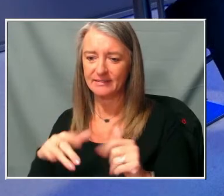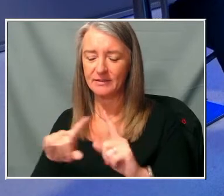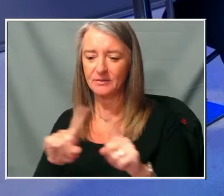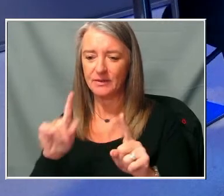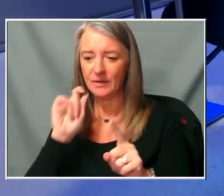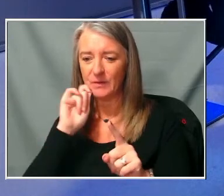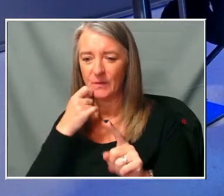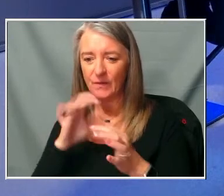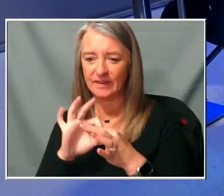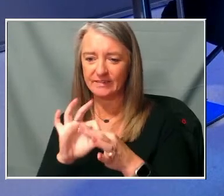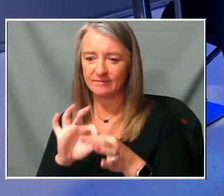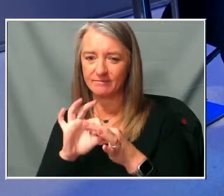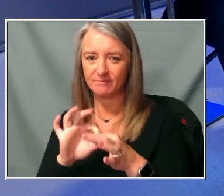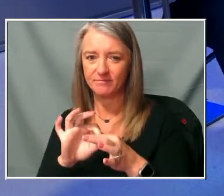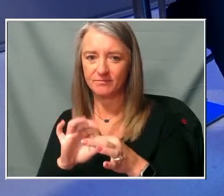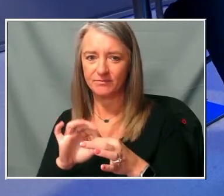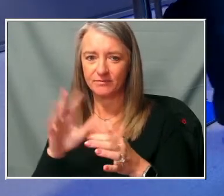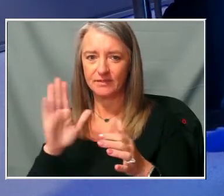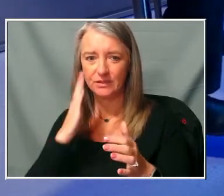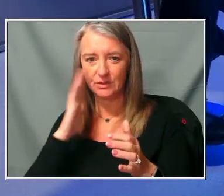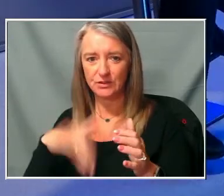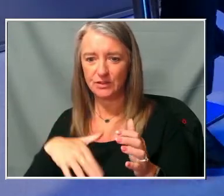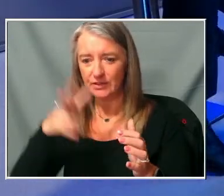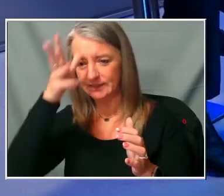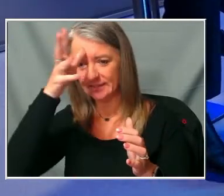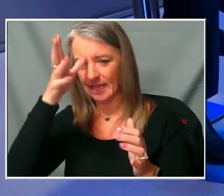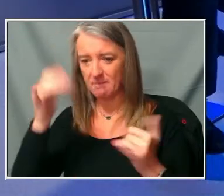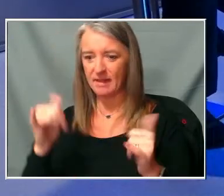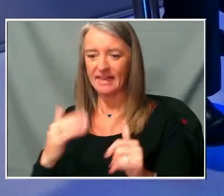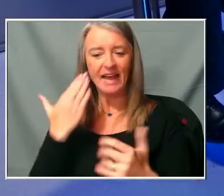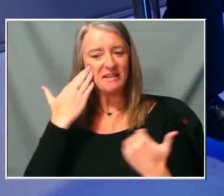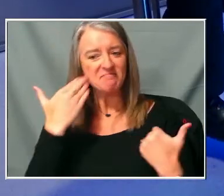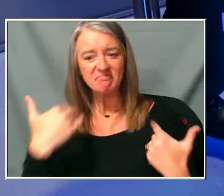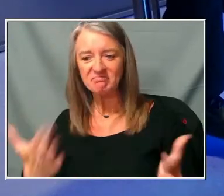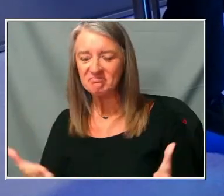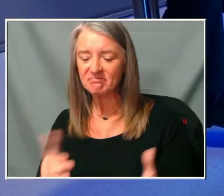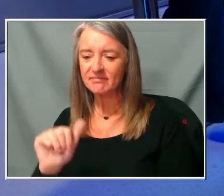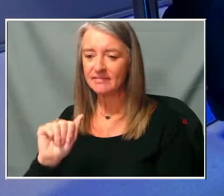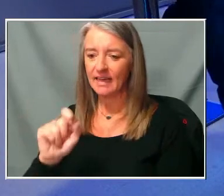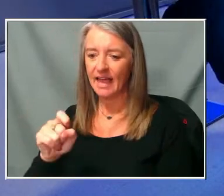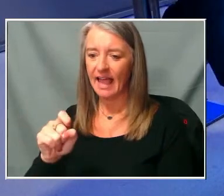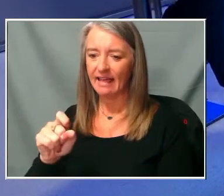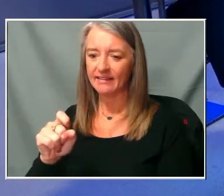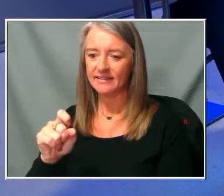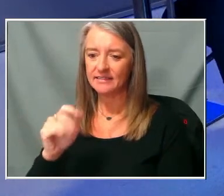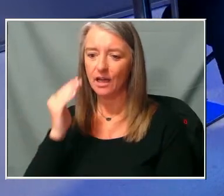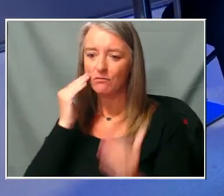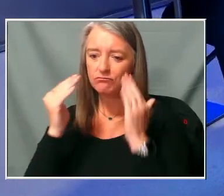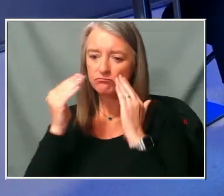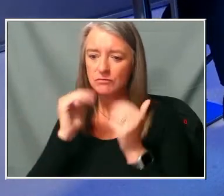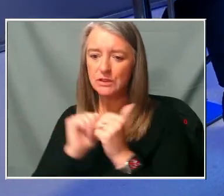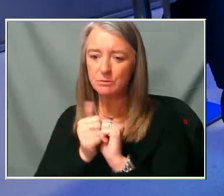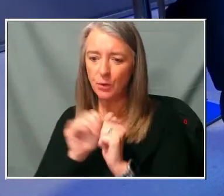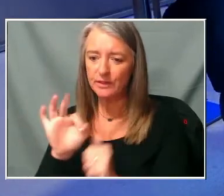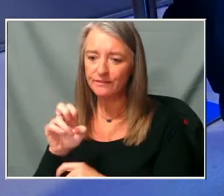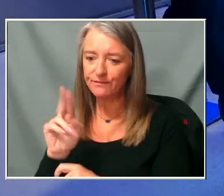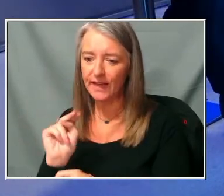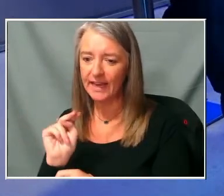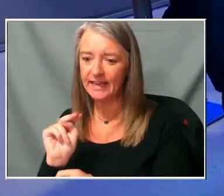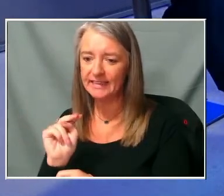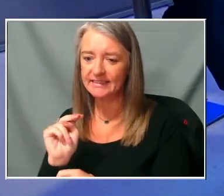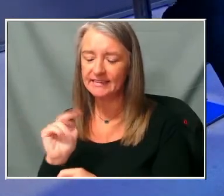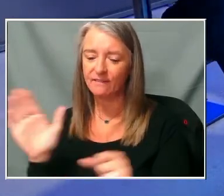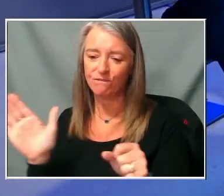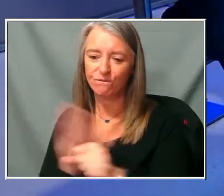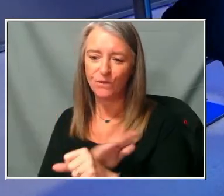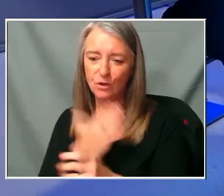connection. So, did you know that his dad played? I did not know that. I did know that Alex is quite a knowledgeable sports fan. He is. He's full of all sorts